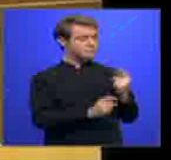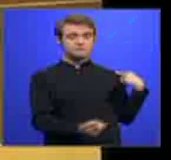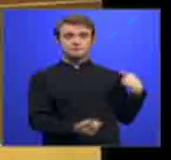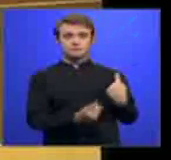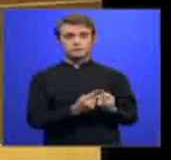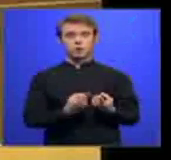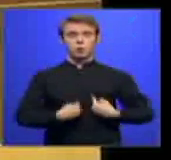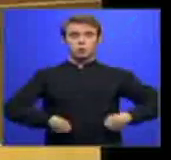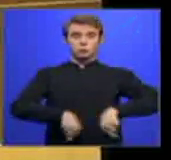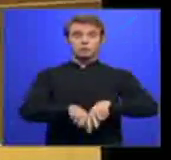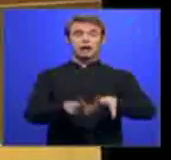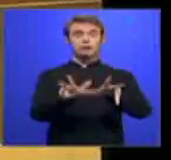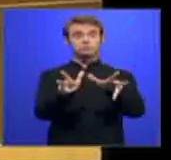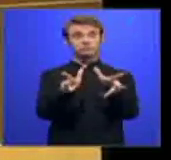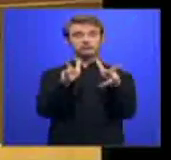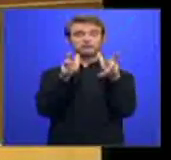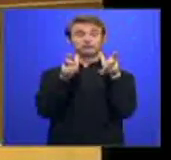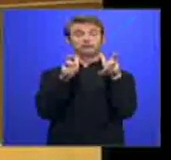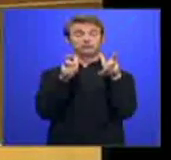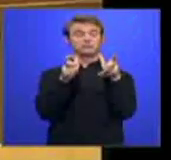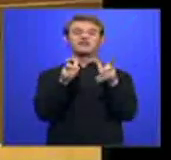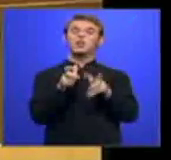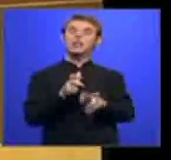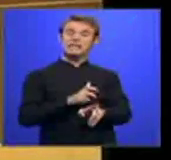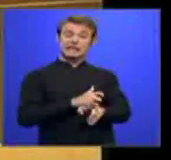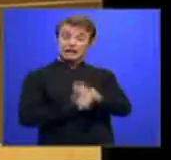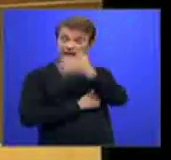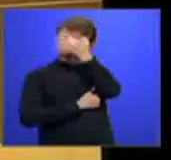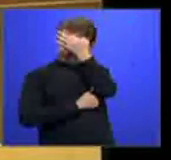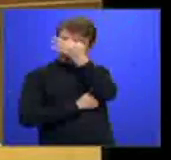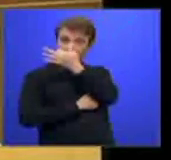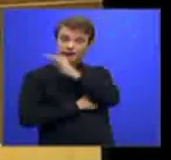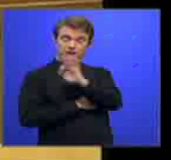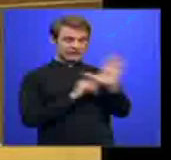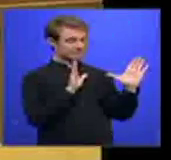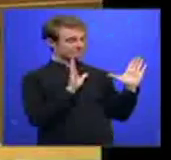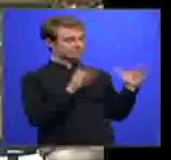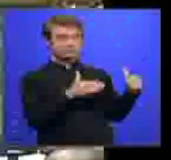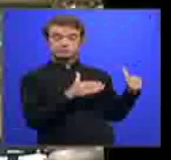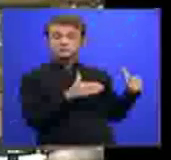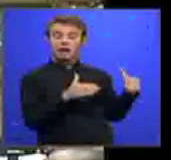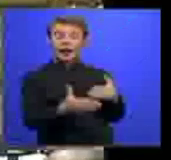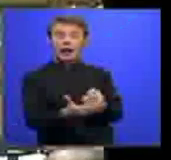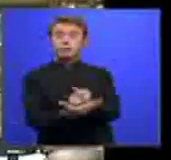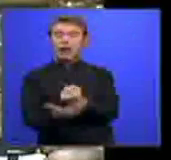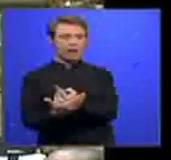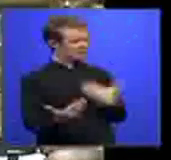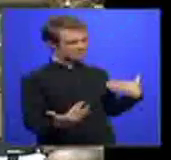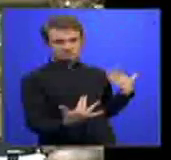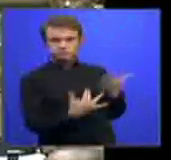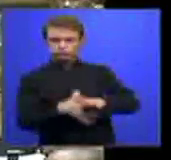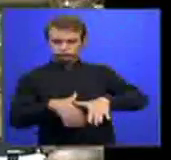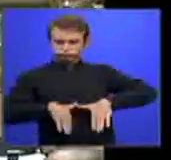that where the state intervenes strongly and consistently, it can turn